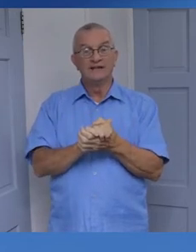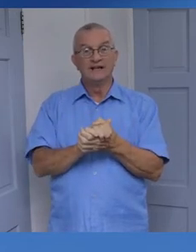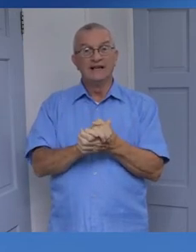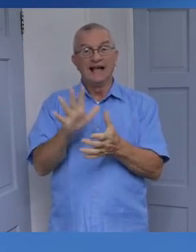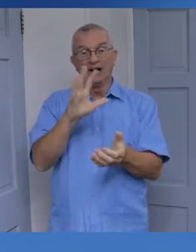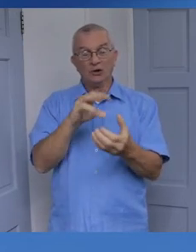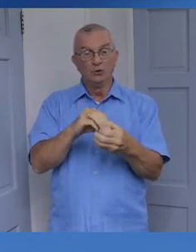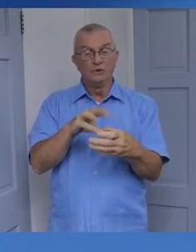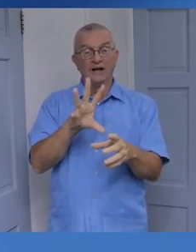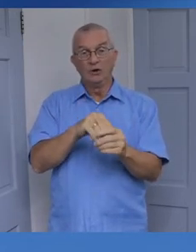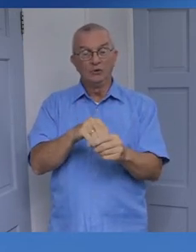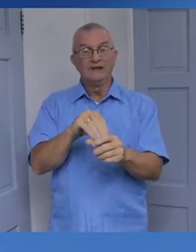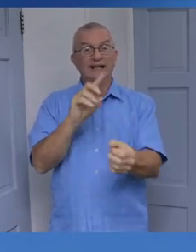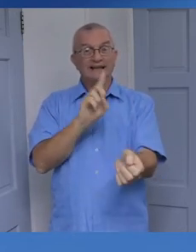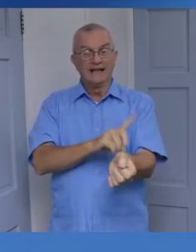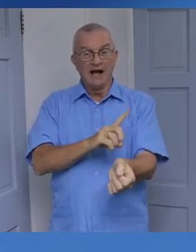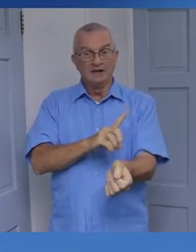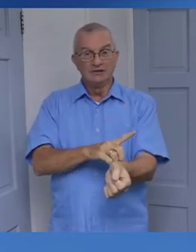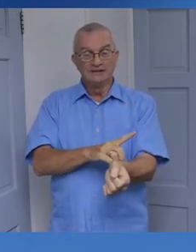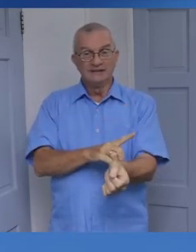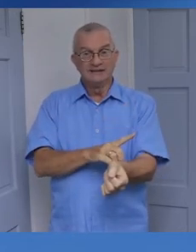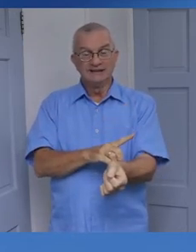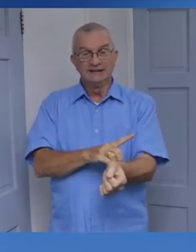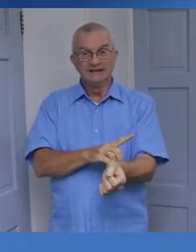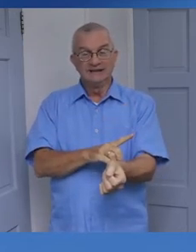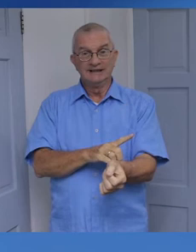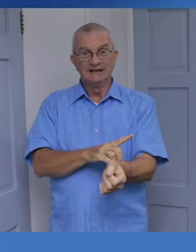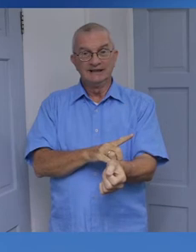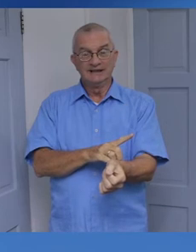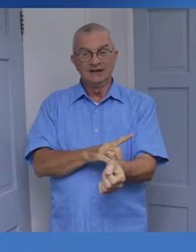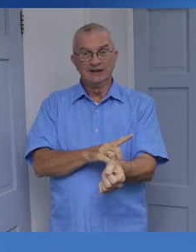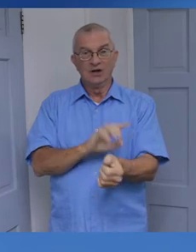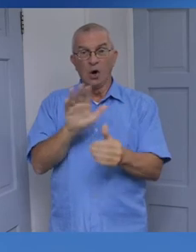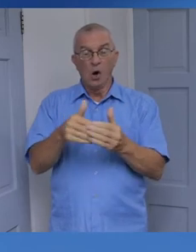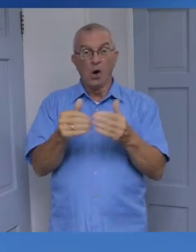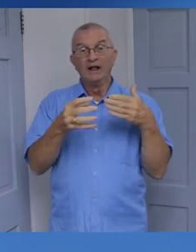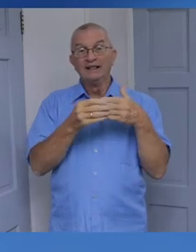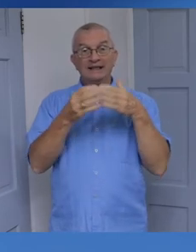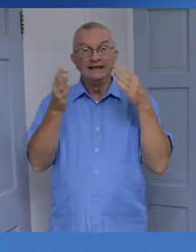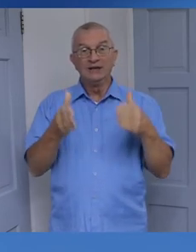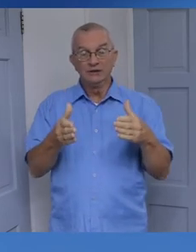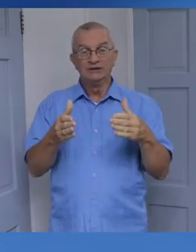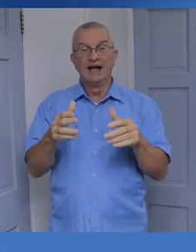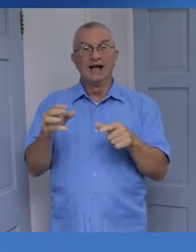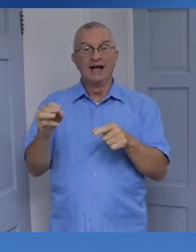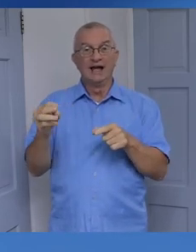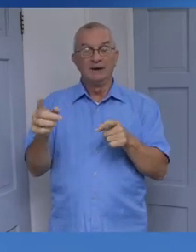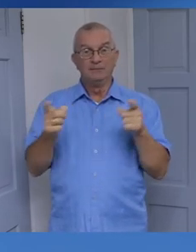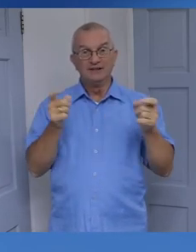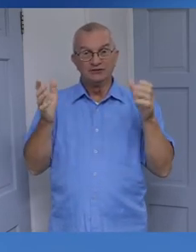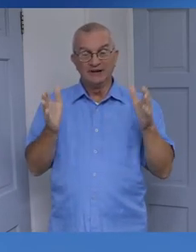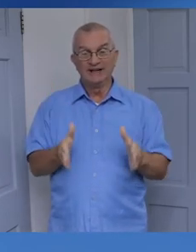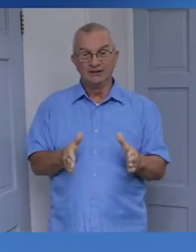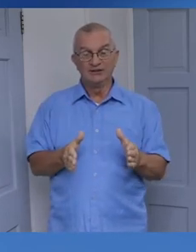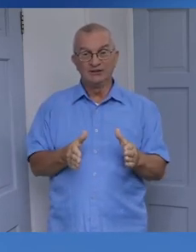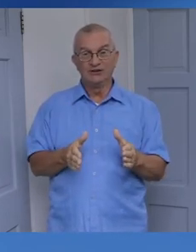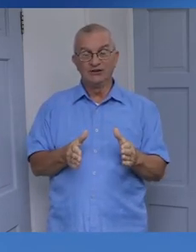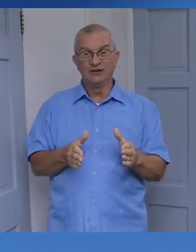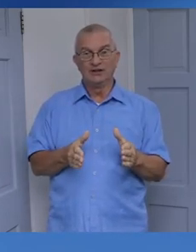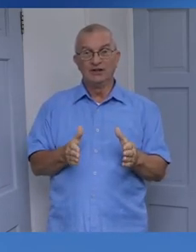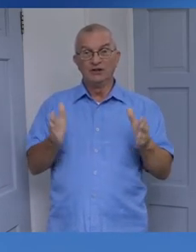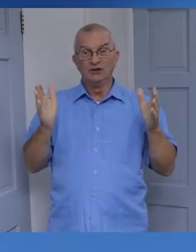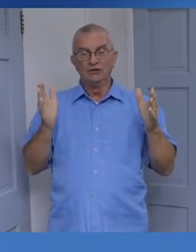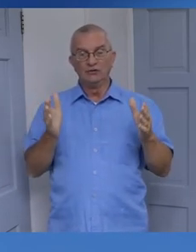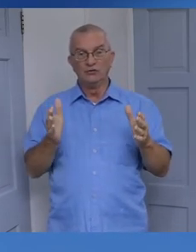midwifery, all leaders and administrators to rally to one cause, to provide the